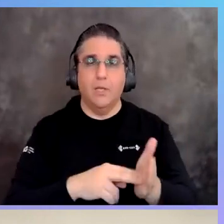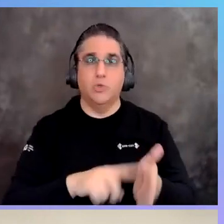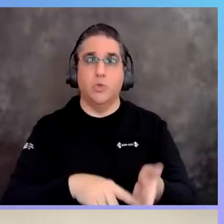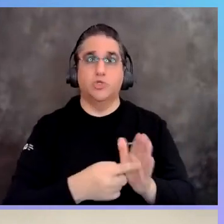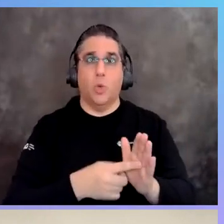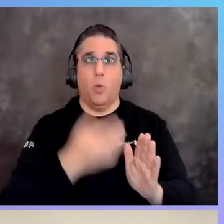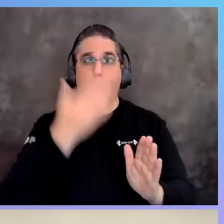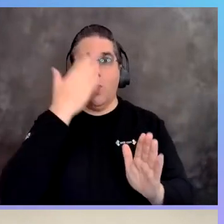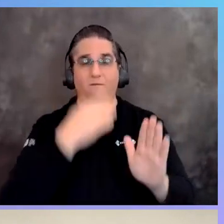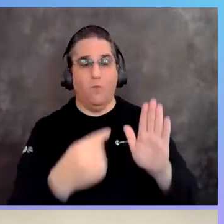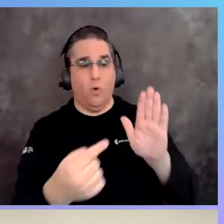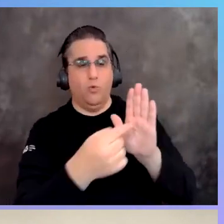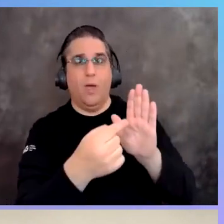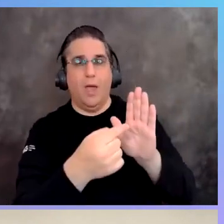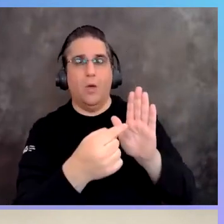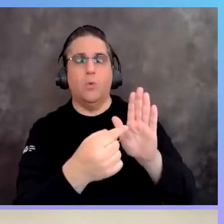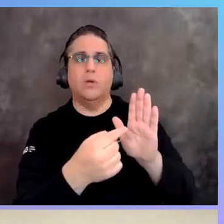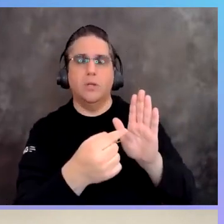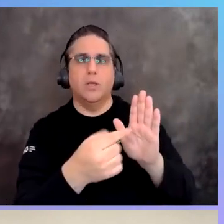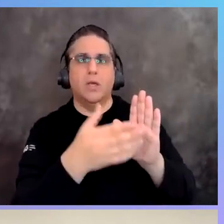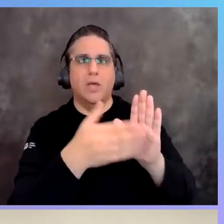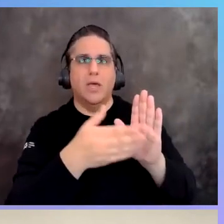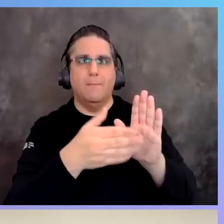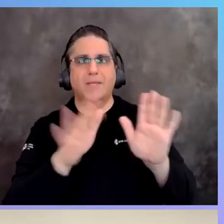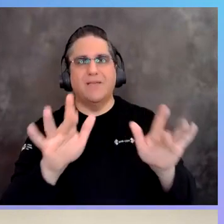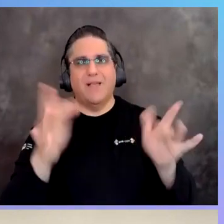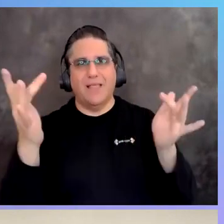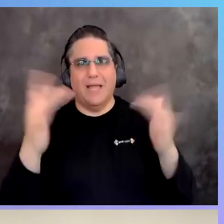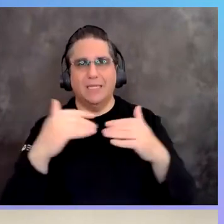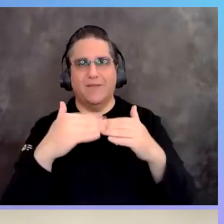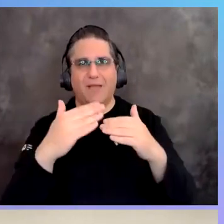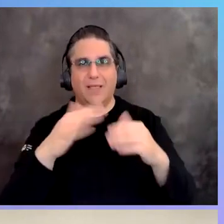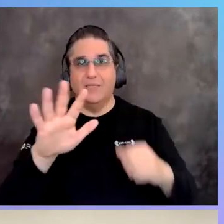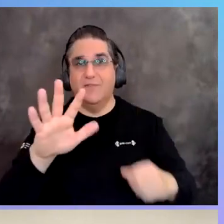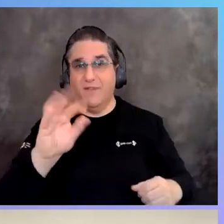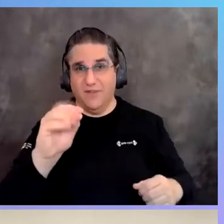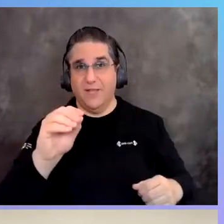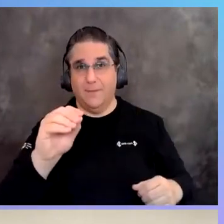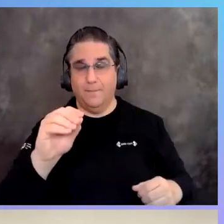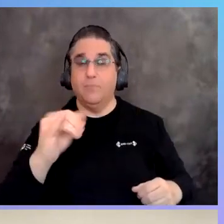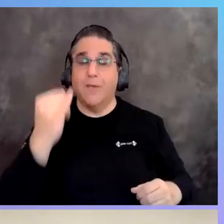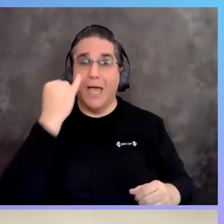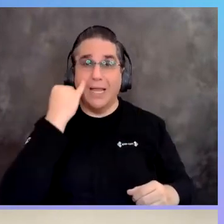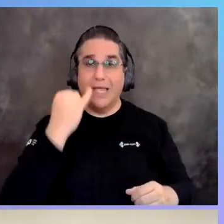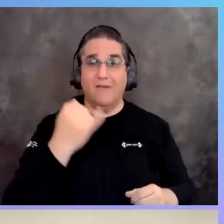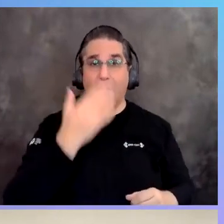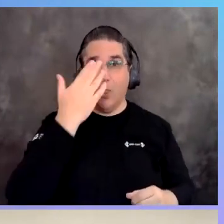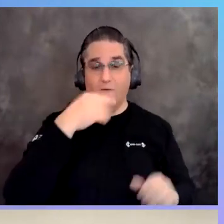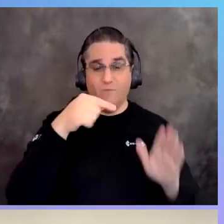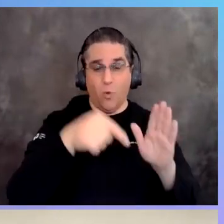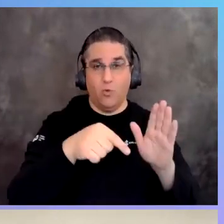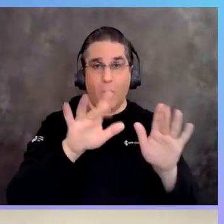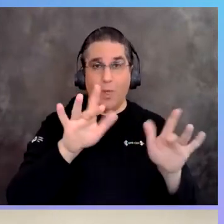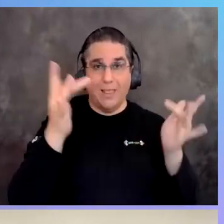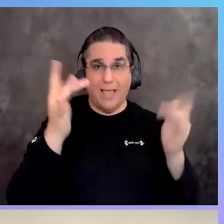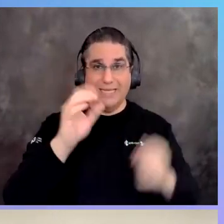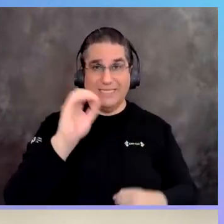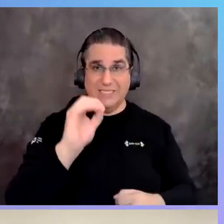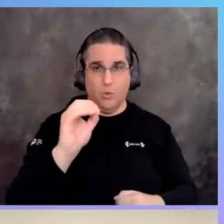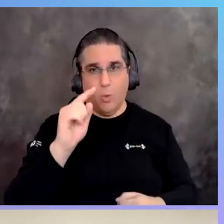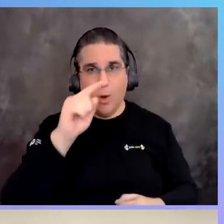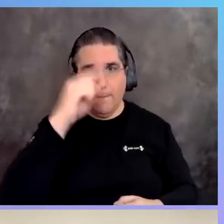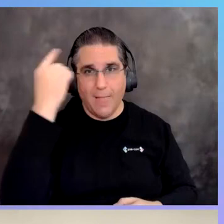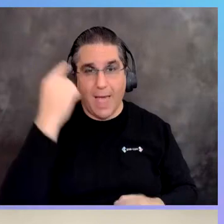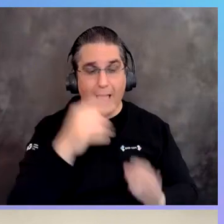with a lightness value of 50. But when the foreground lightness is 0, you need to start at a background with